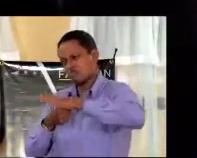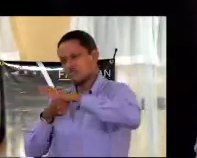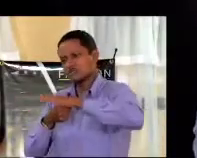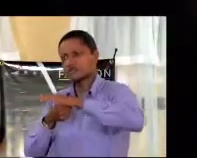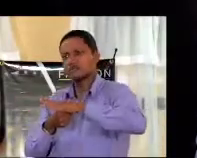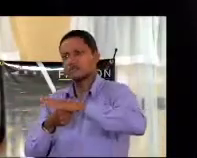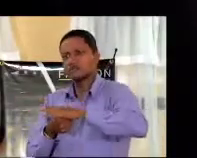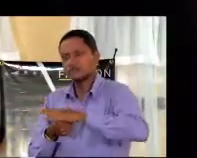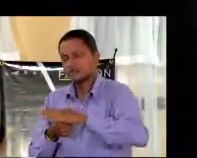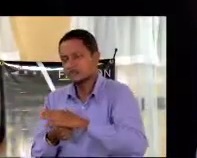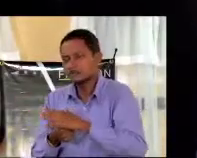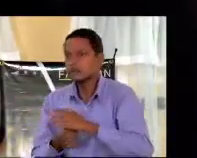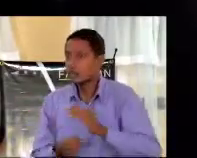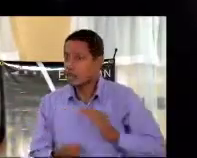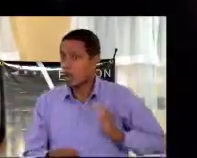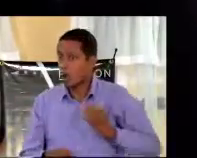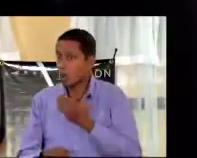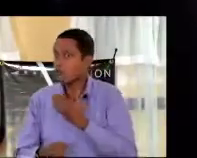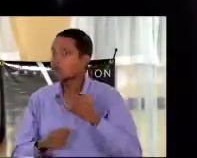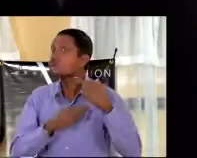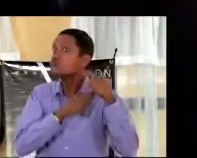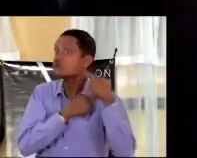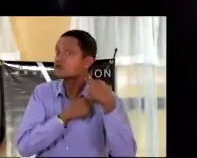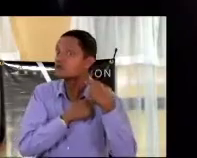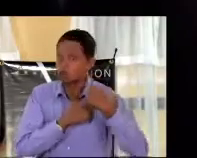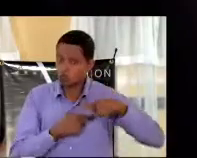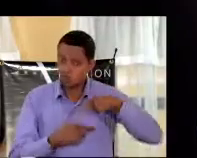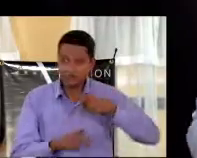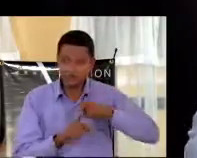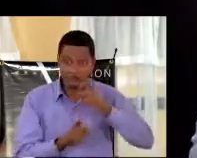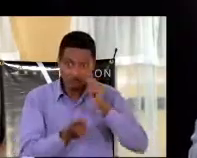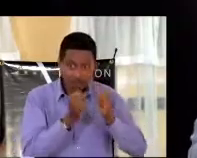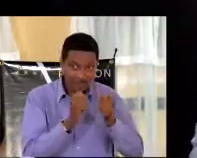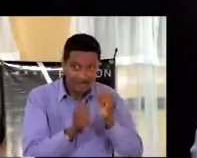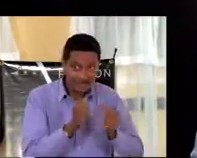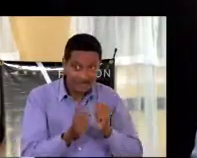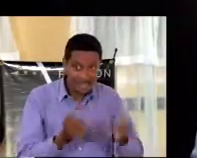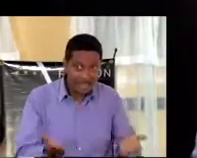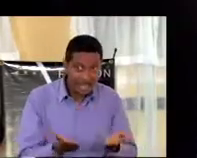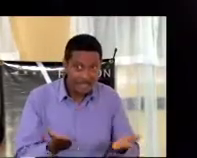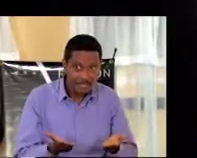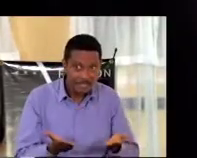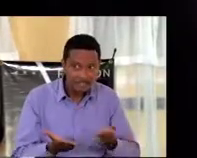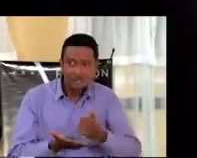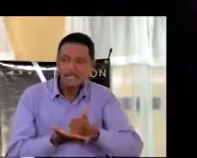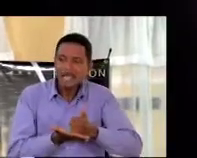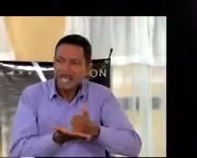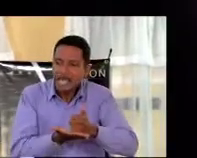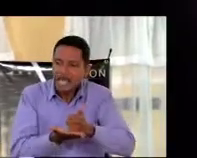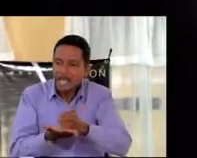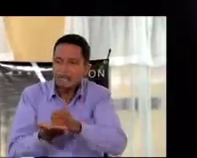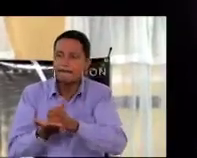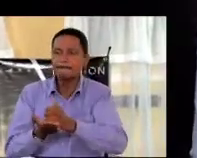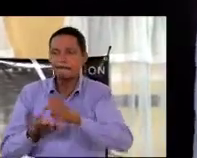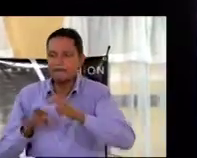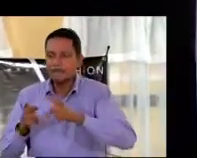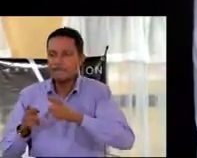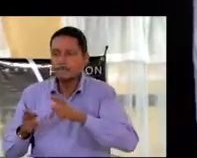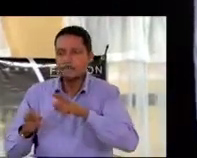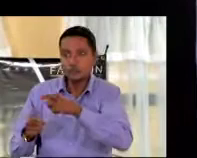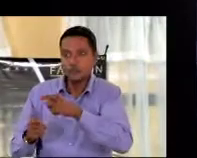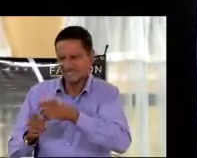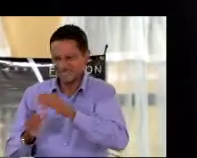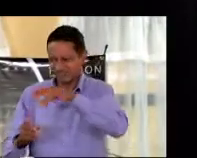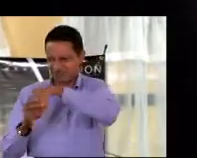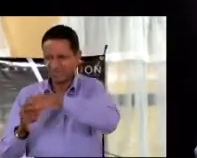our responsibility as Trinis and as locals to help people in the creative sector and not just